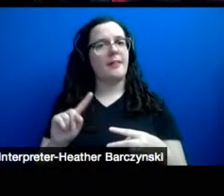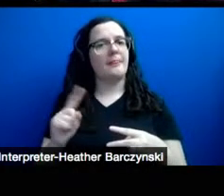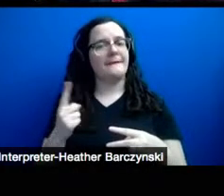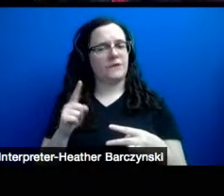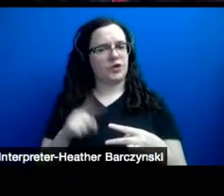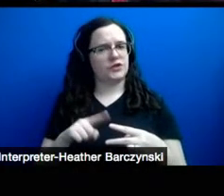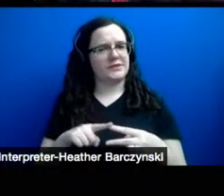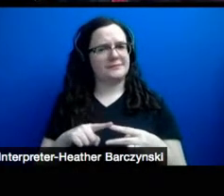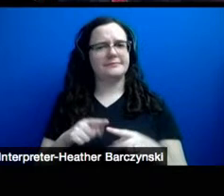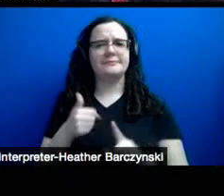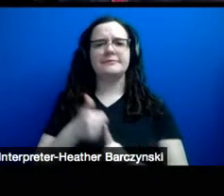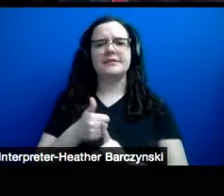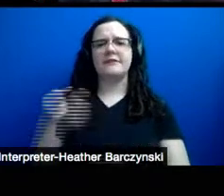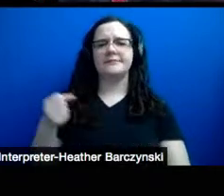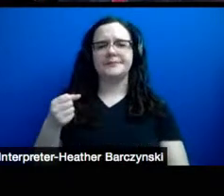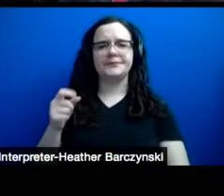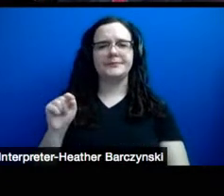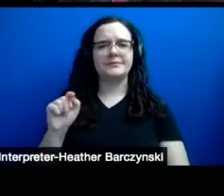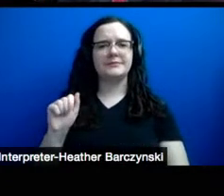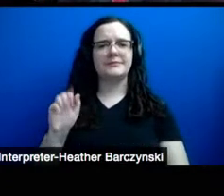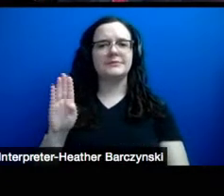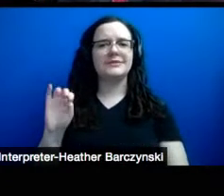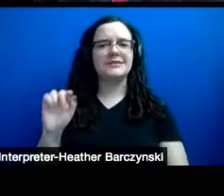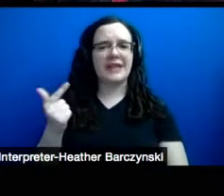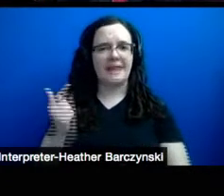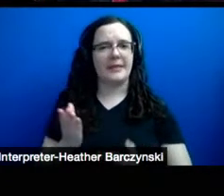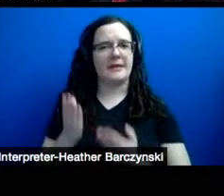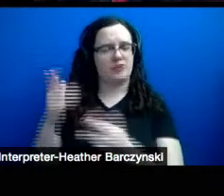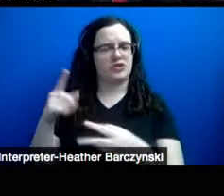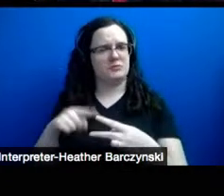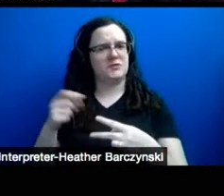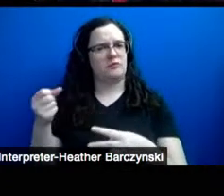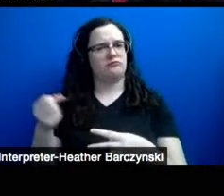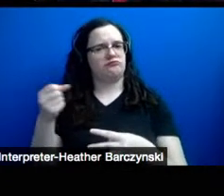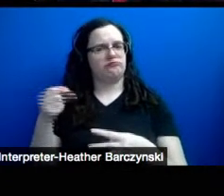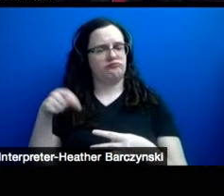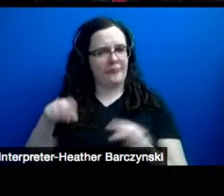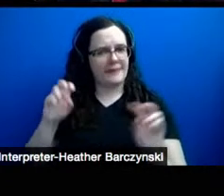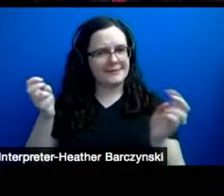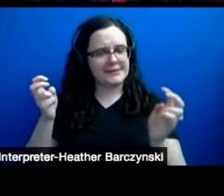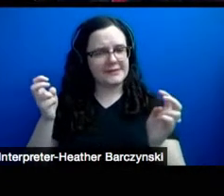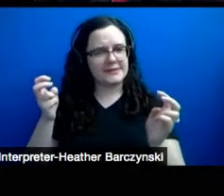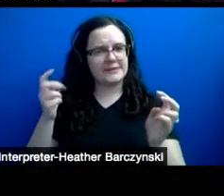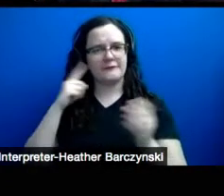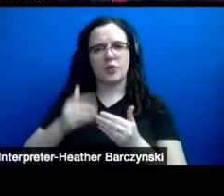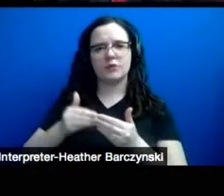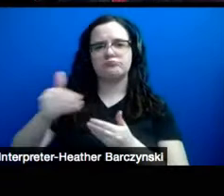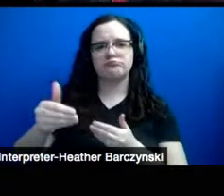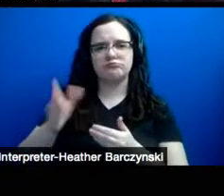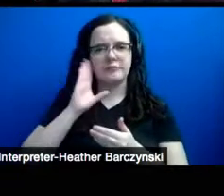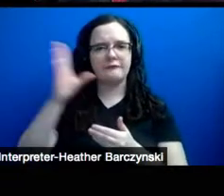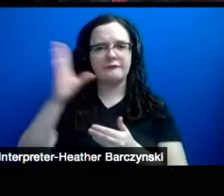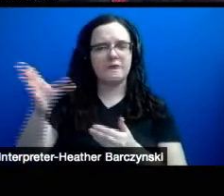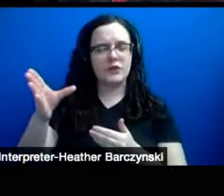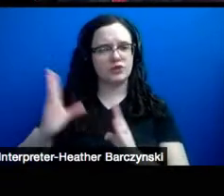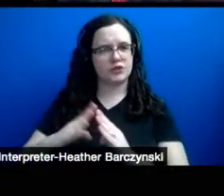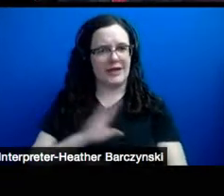motion for tabling this matter to a future town board meeting.